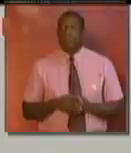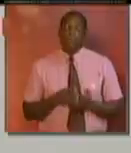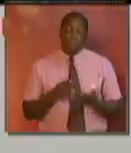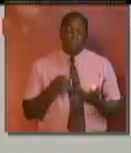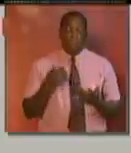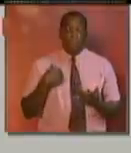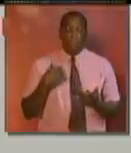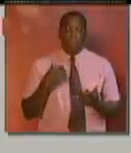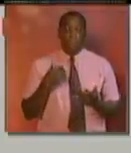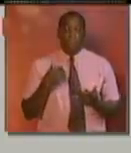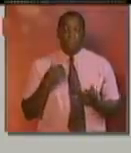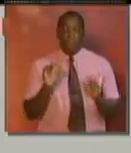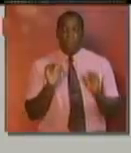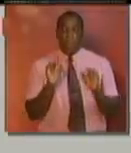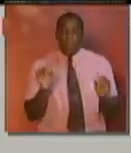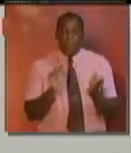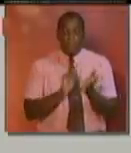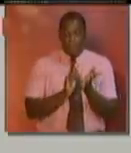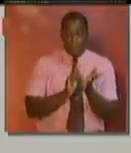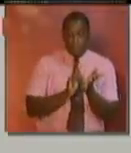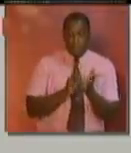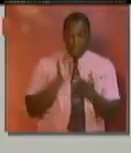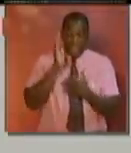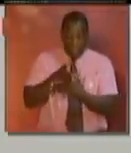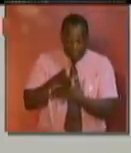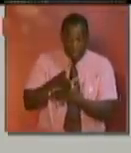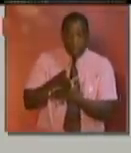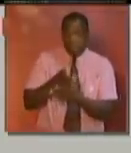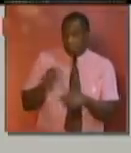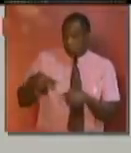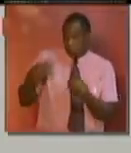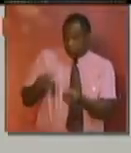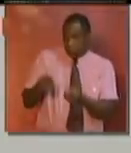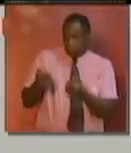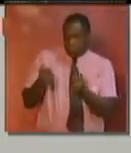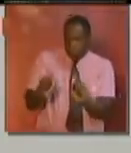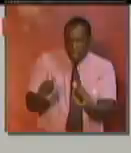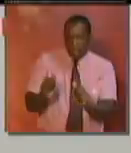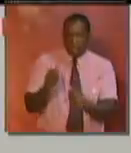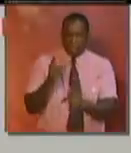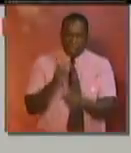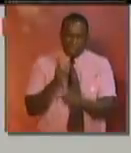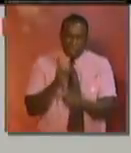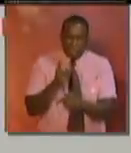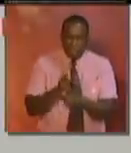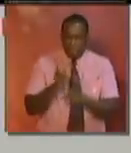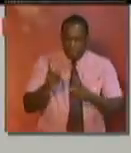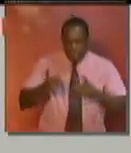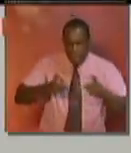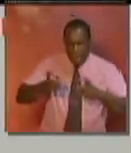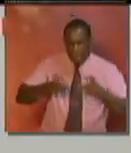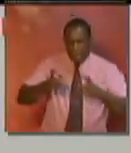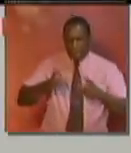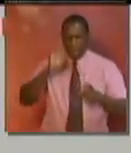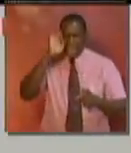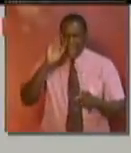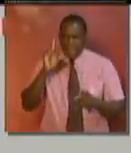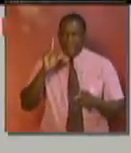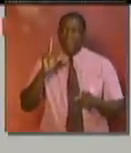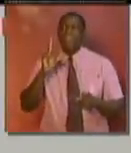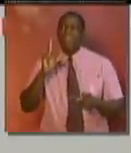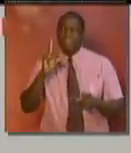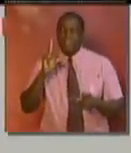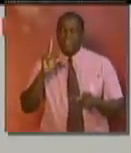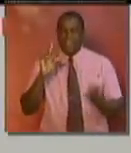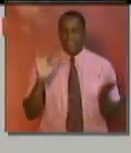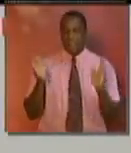we've been employing, including the very careful management of the education versus protection dynamic.